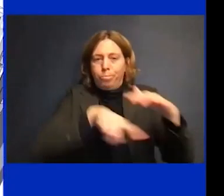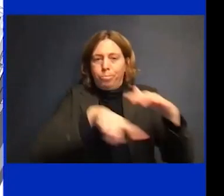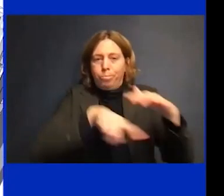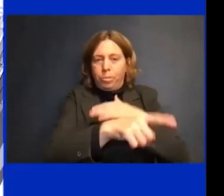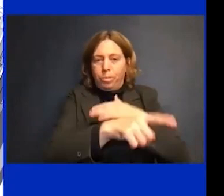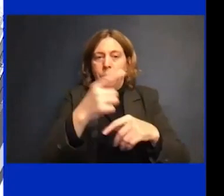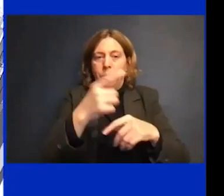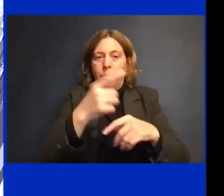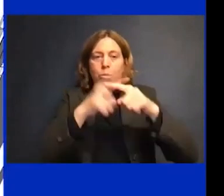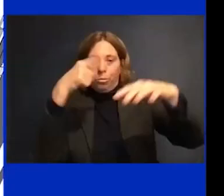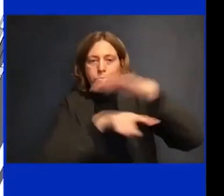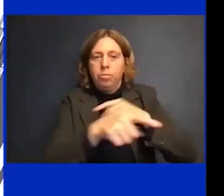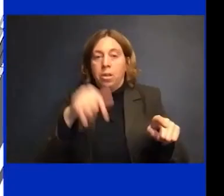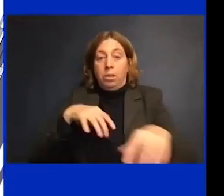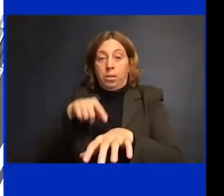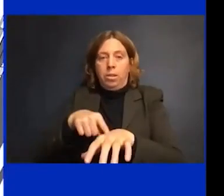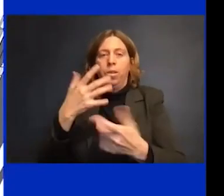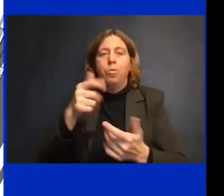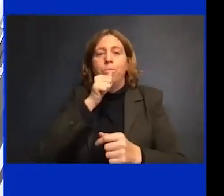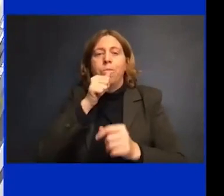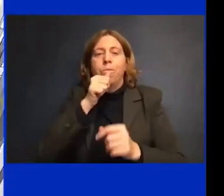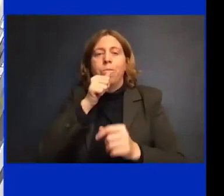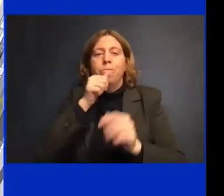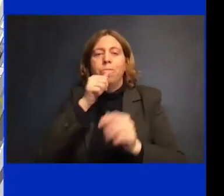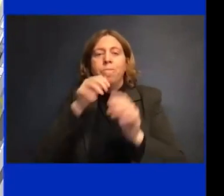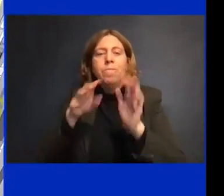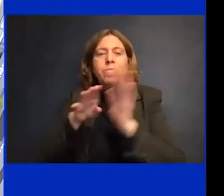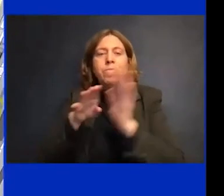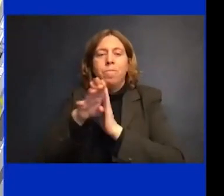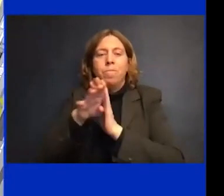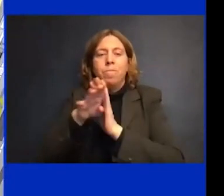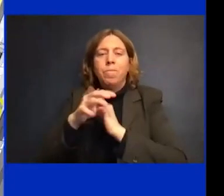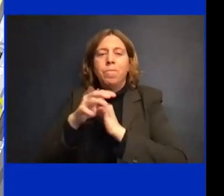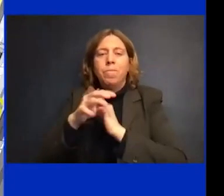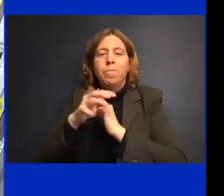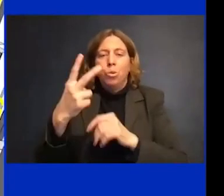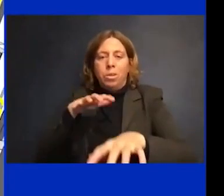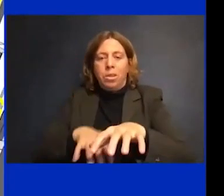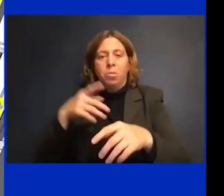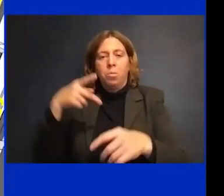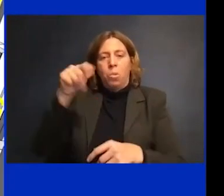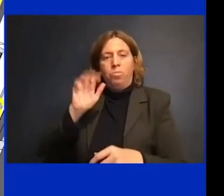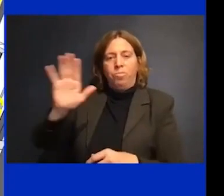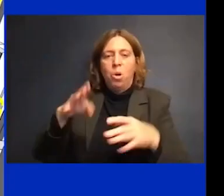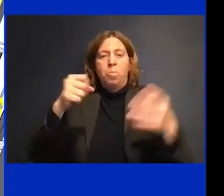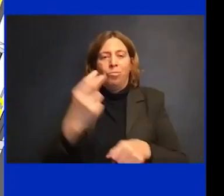open space, and private development at 2 locations on Port Authority property.